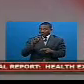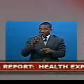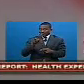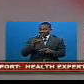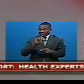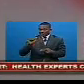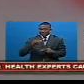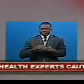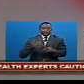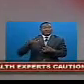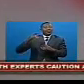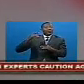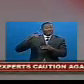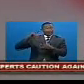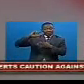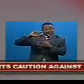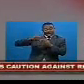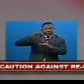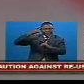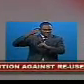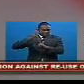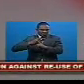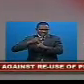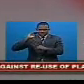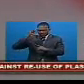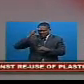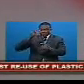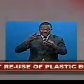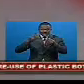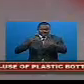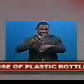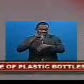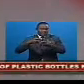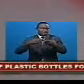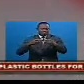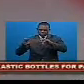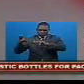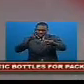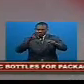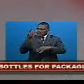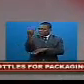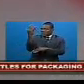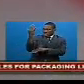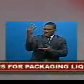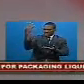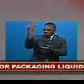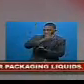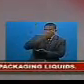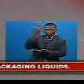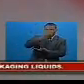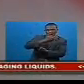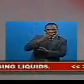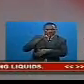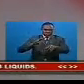From next month, the Ministry of Lands and Natural Resources will begin a timber tracking system which will monitor timber from the forest to the international